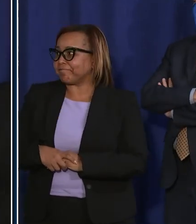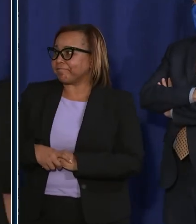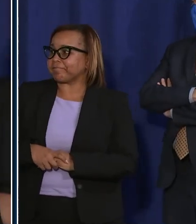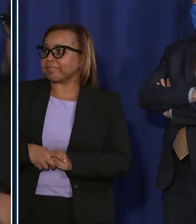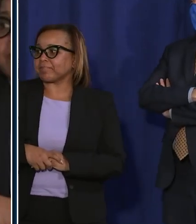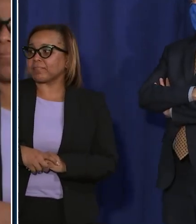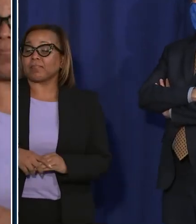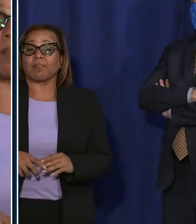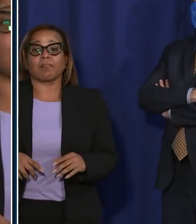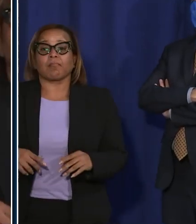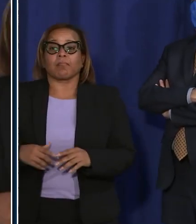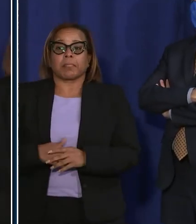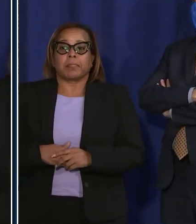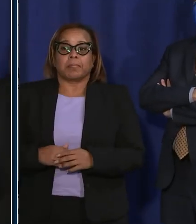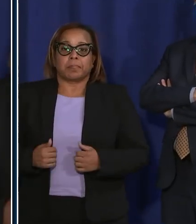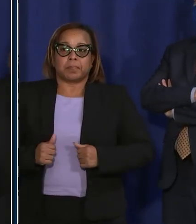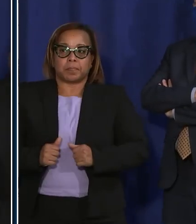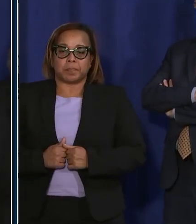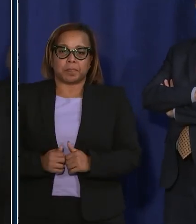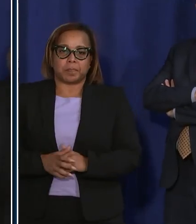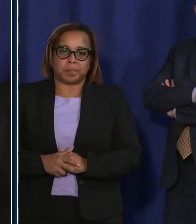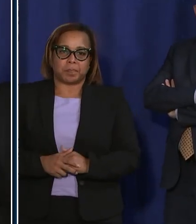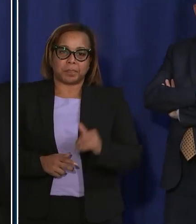Trying to do the math here.